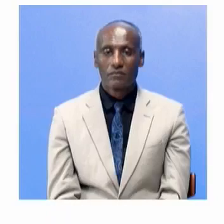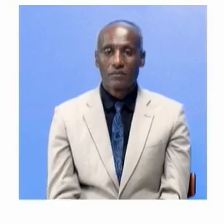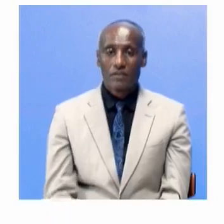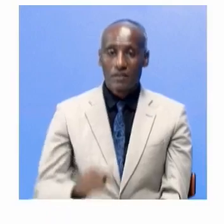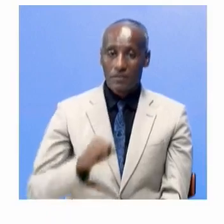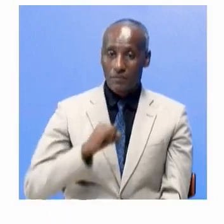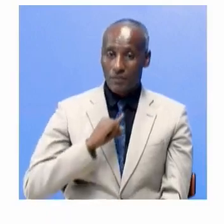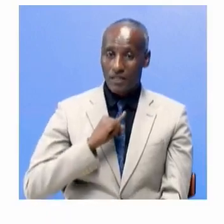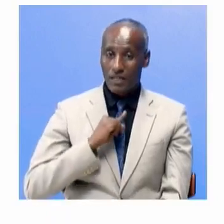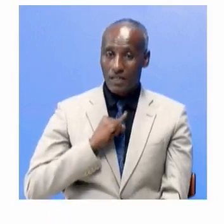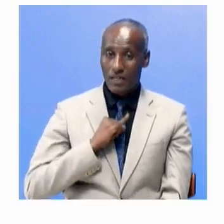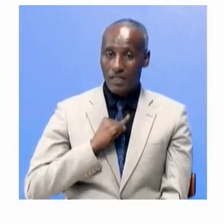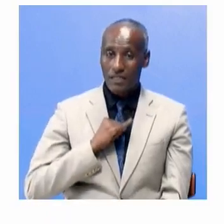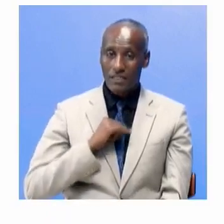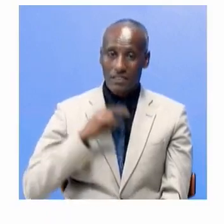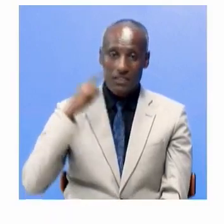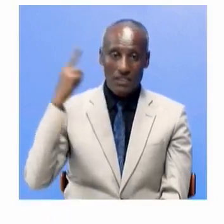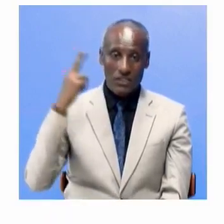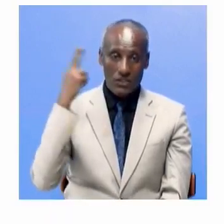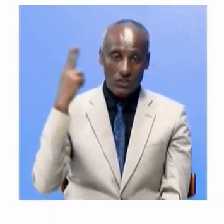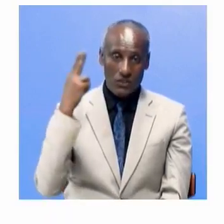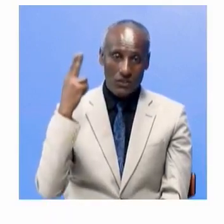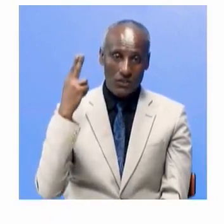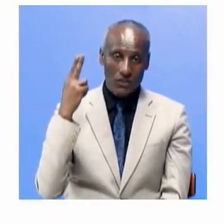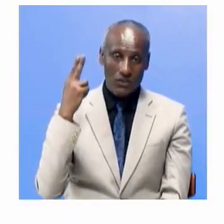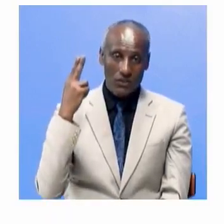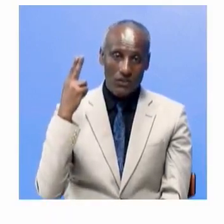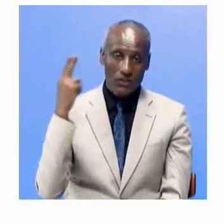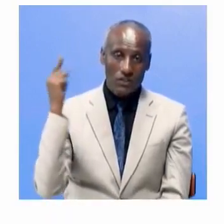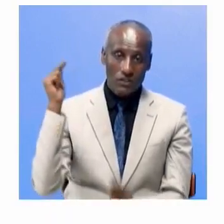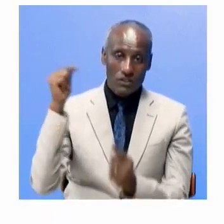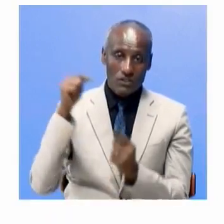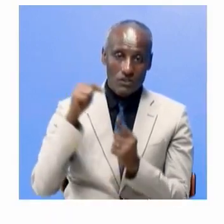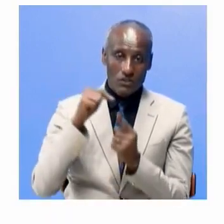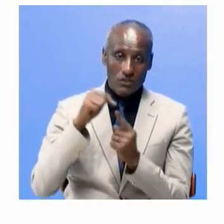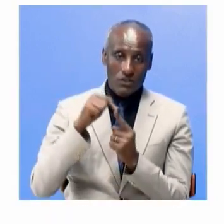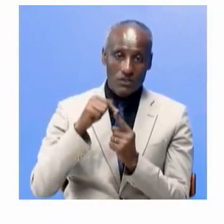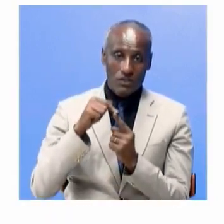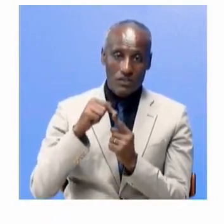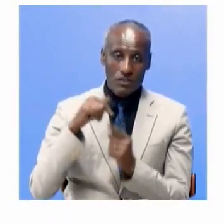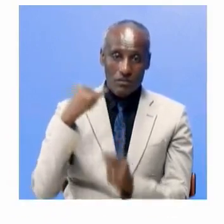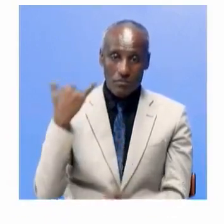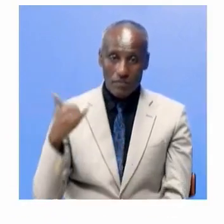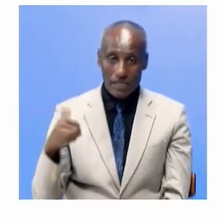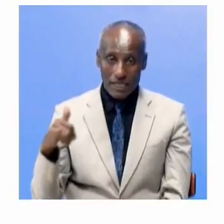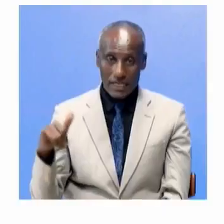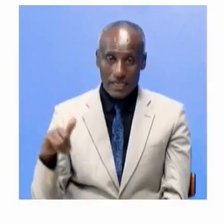I used to play